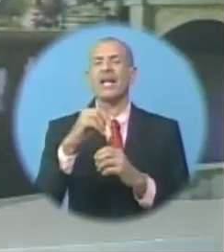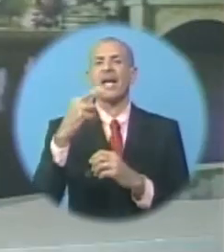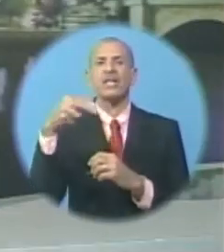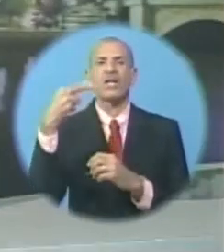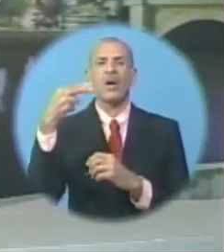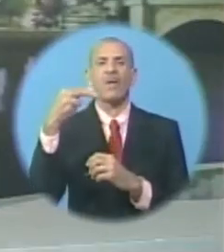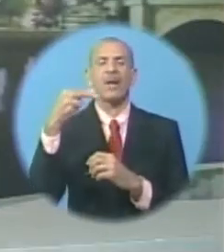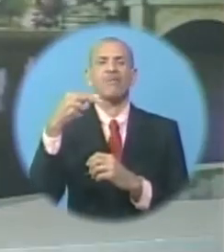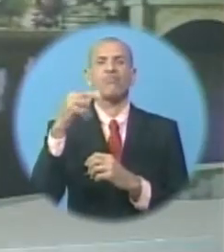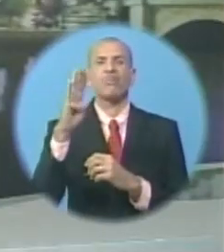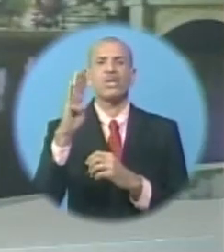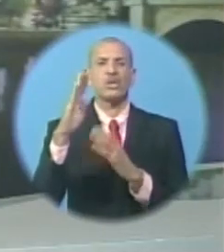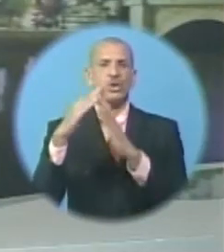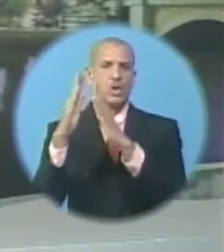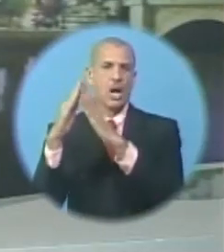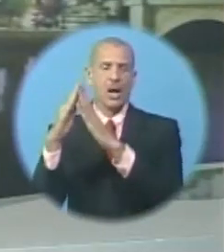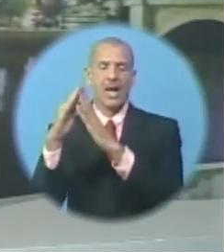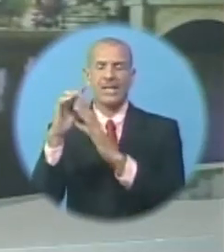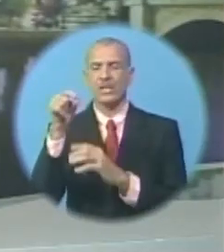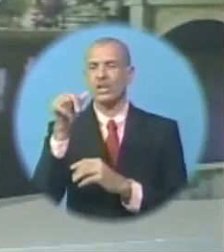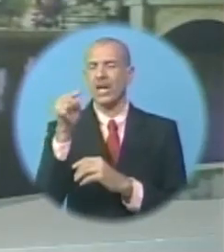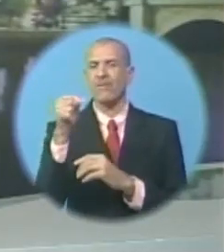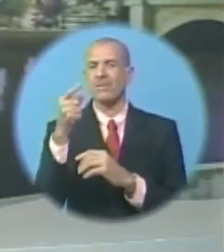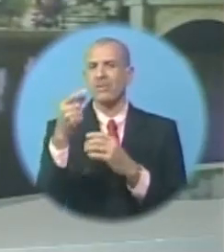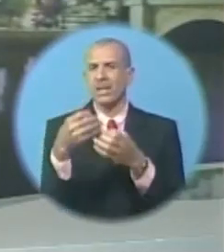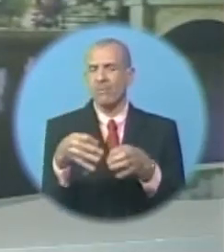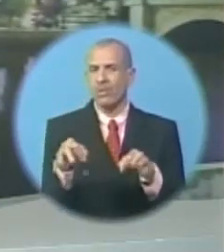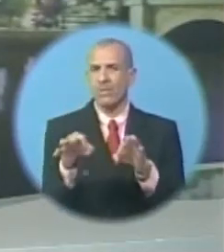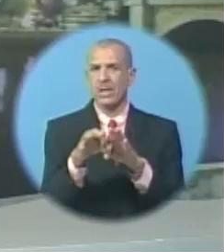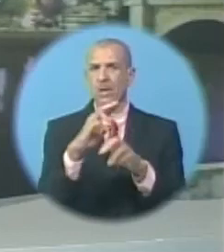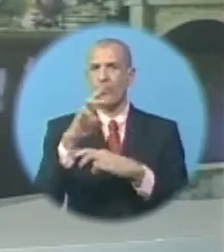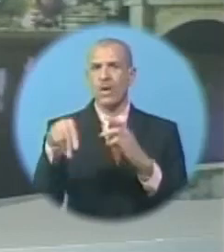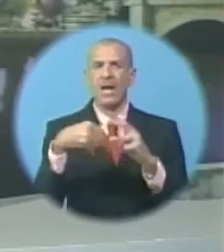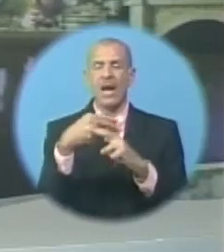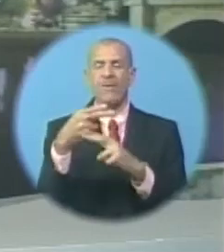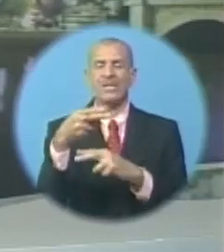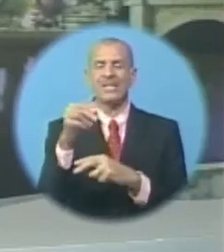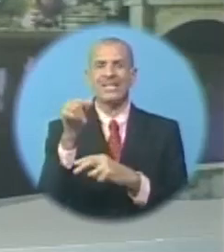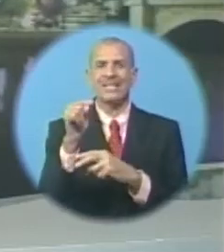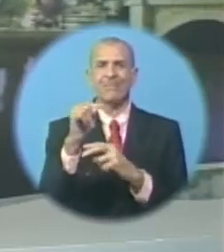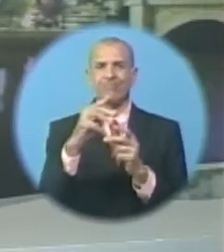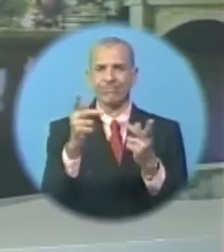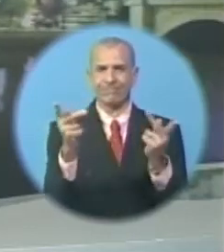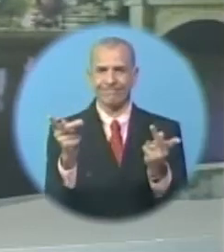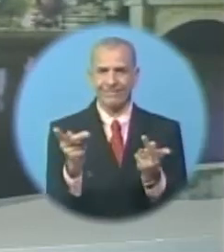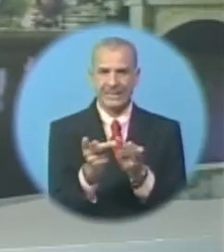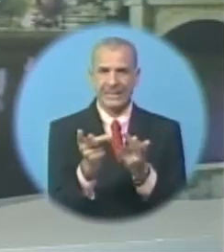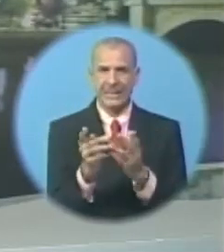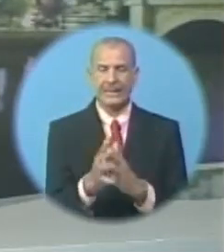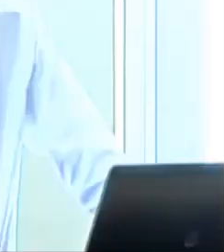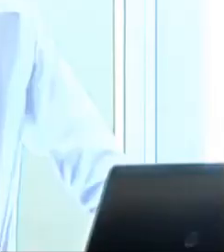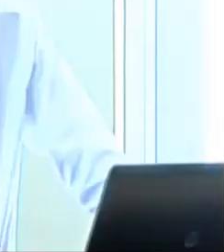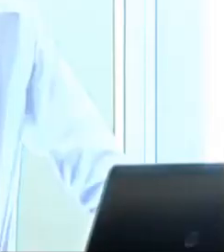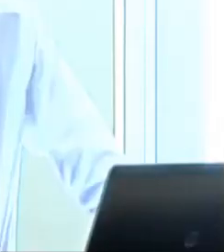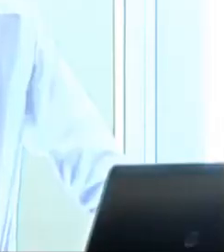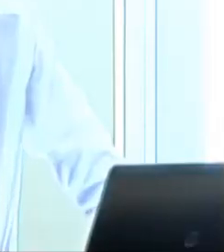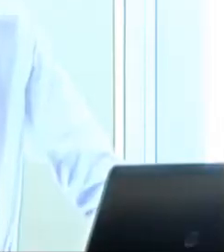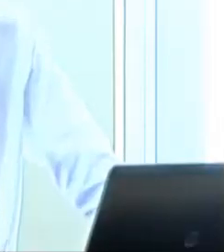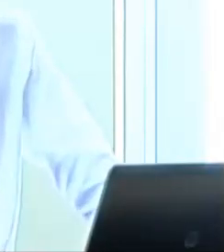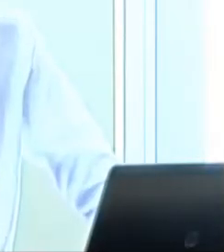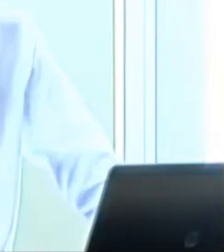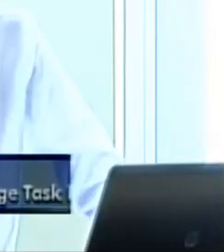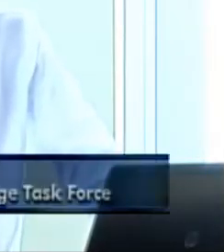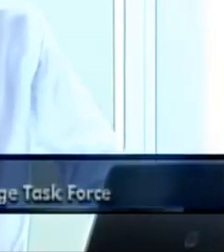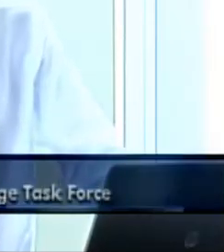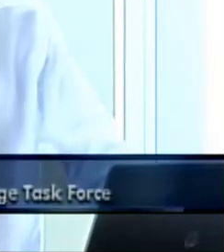to enhance the area's international appeal as a UNESCO World Heritage Site. I happened, coincidentally, to be driving